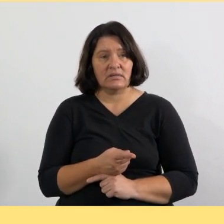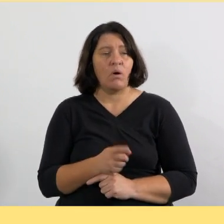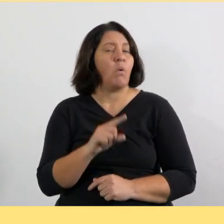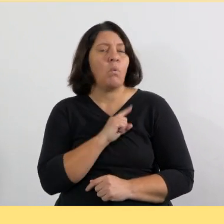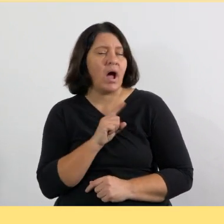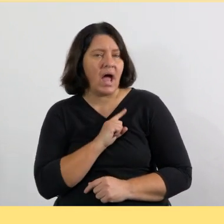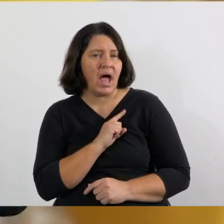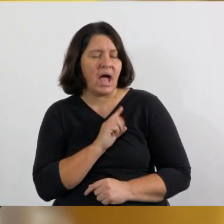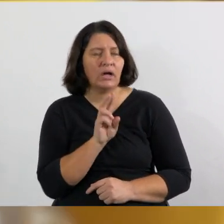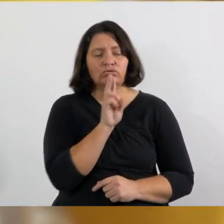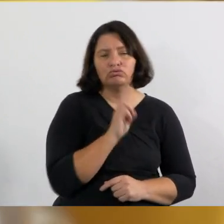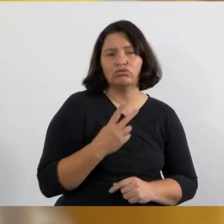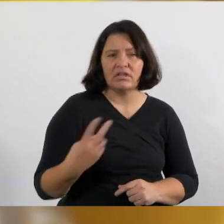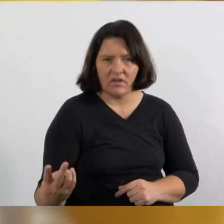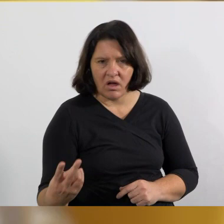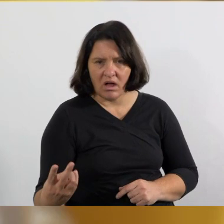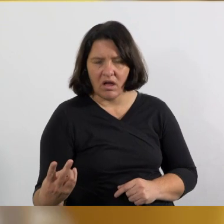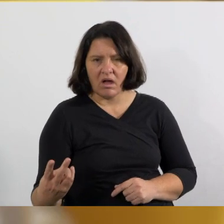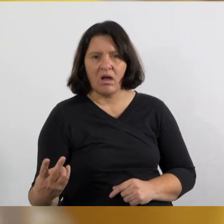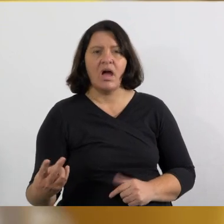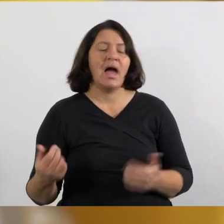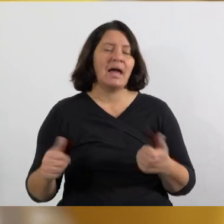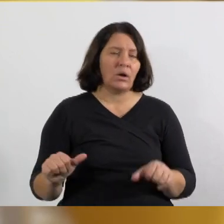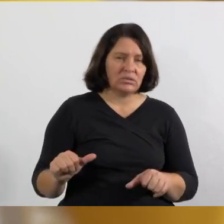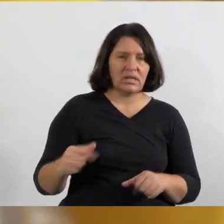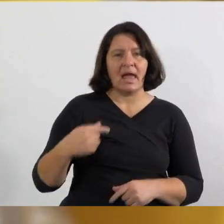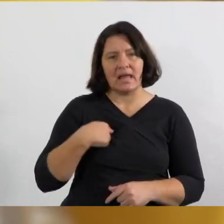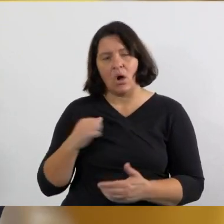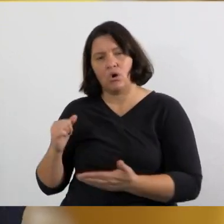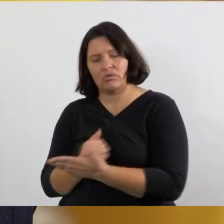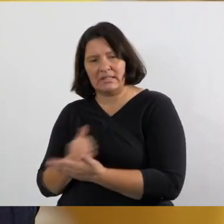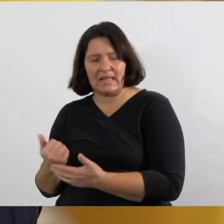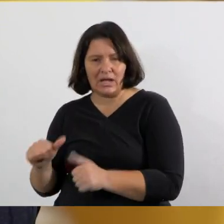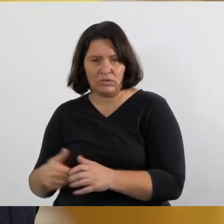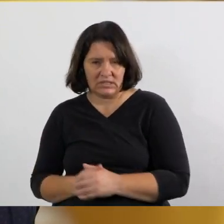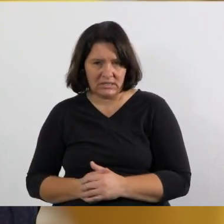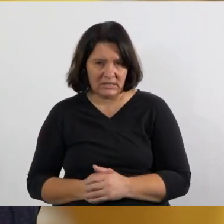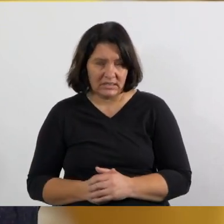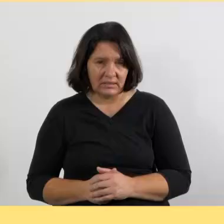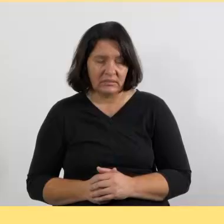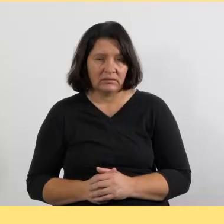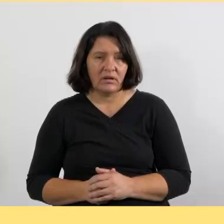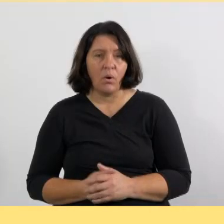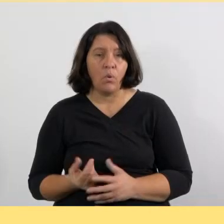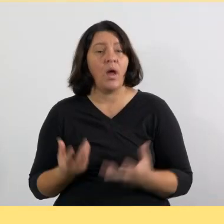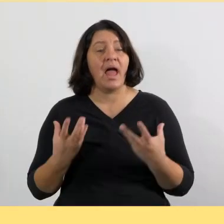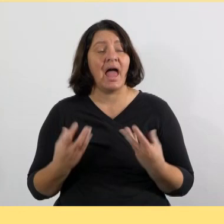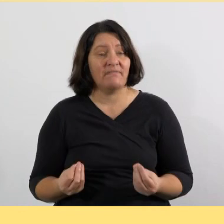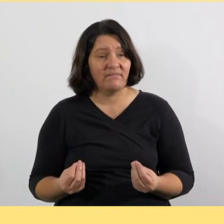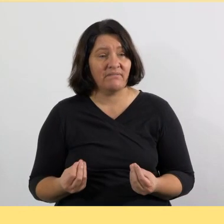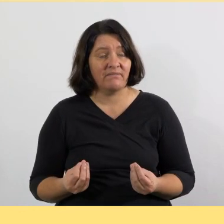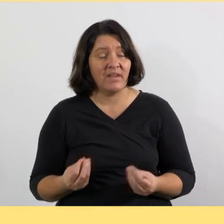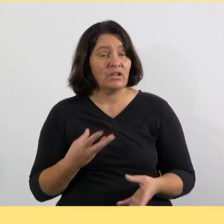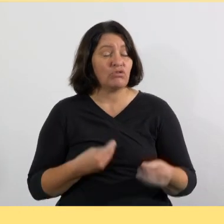can be as a result of transfers between our debtors account and our creditors accounts. The moment you